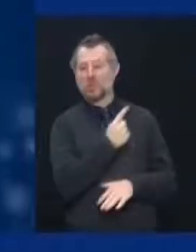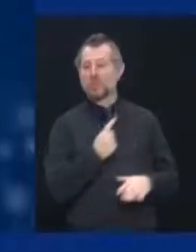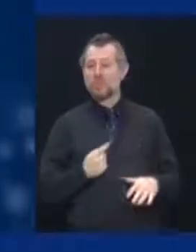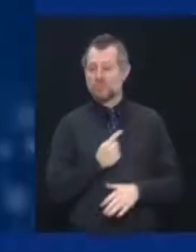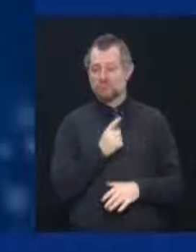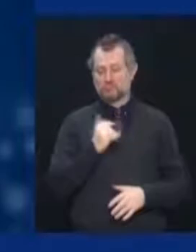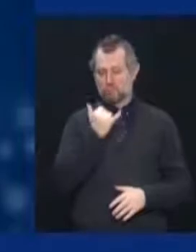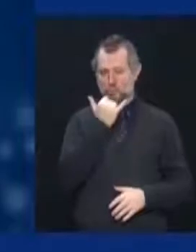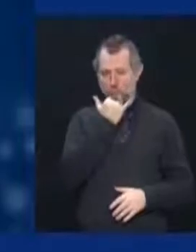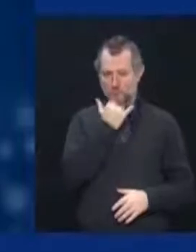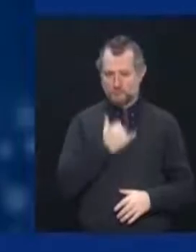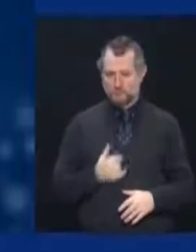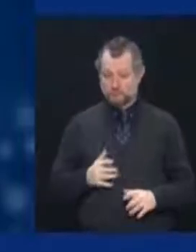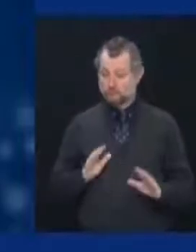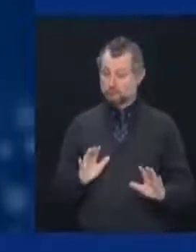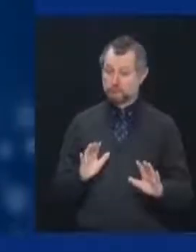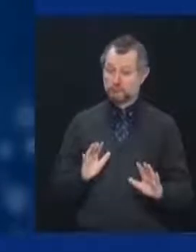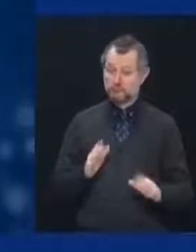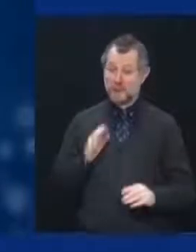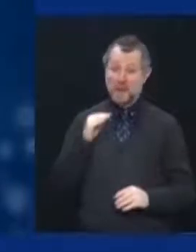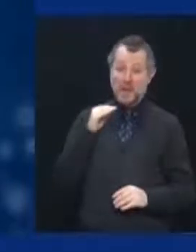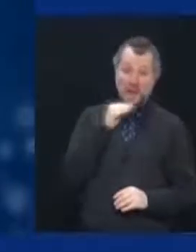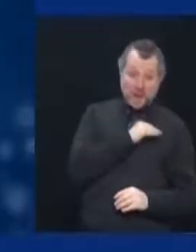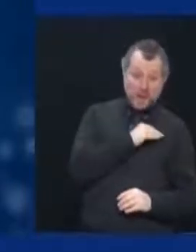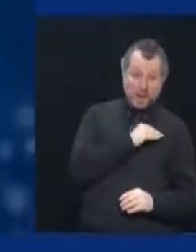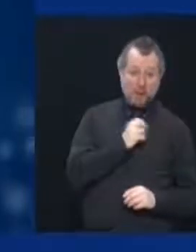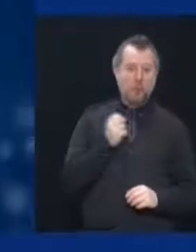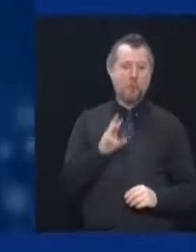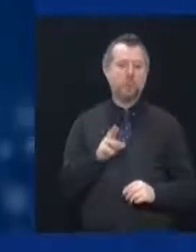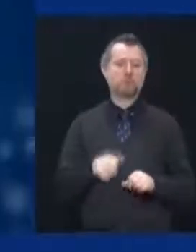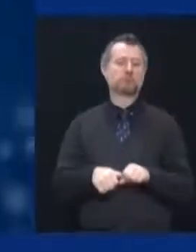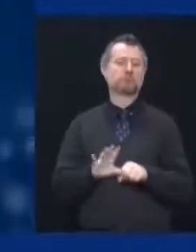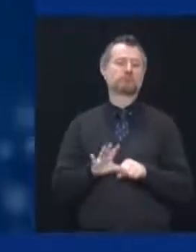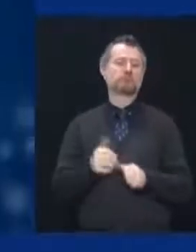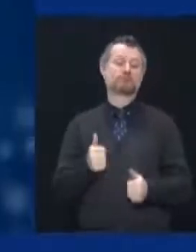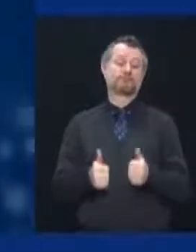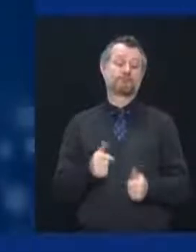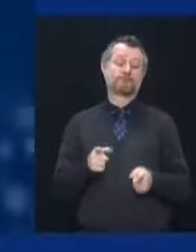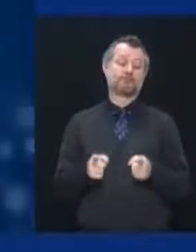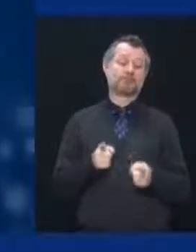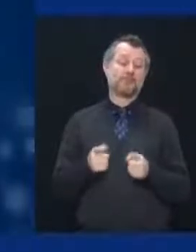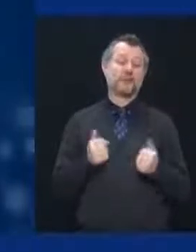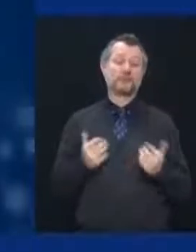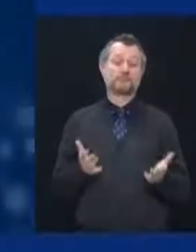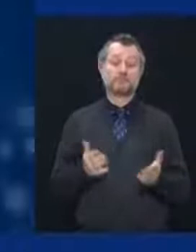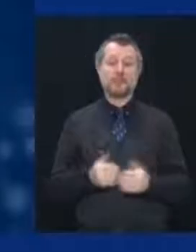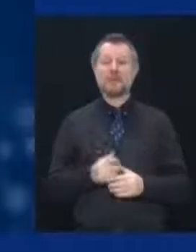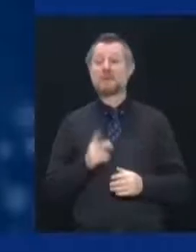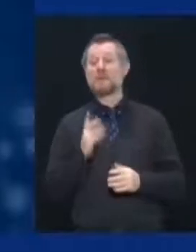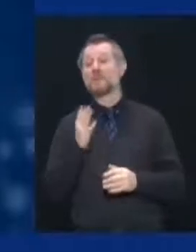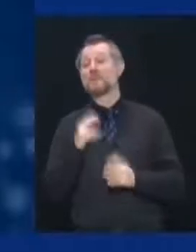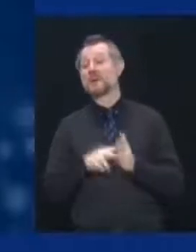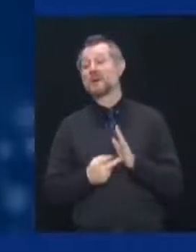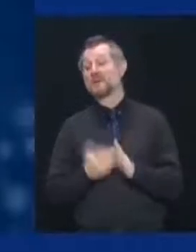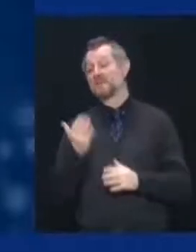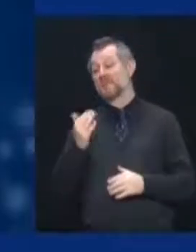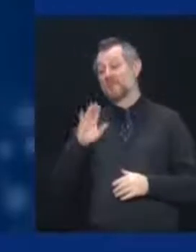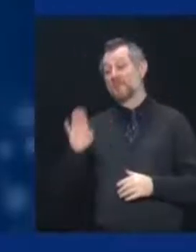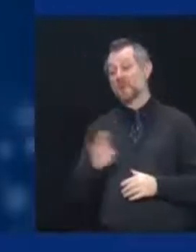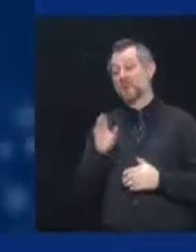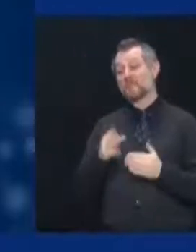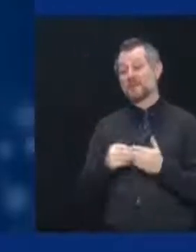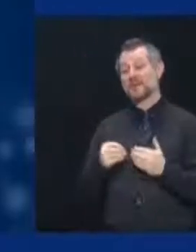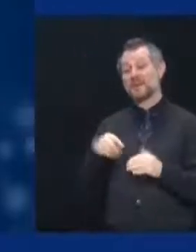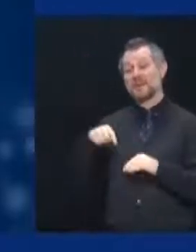Either they lied to us or they were incompetent. $15 billion, that's half of the money